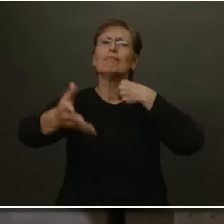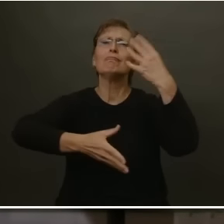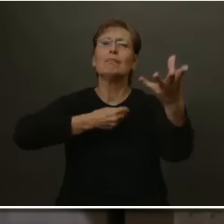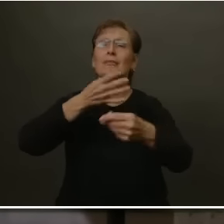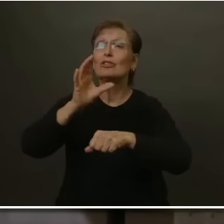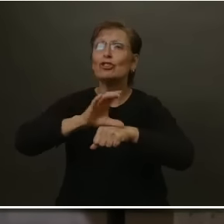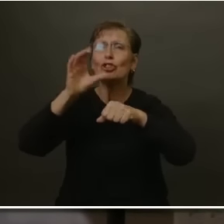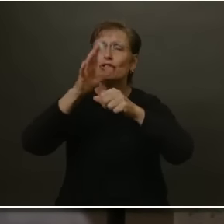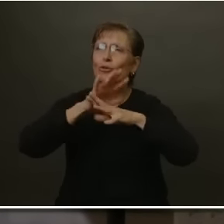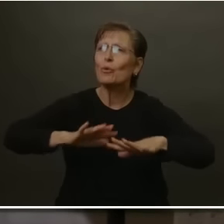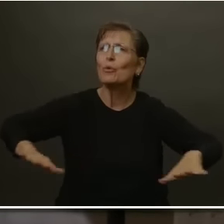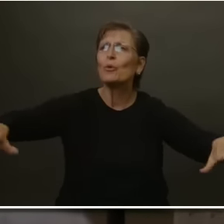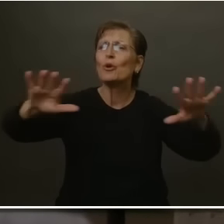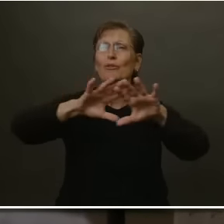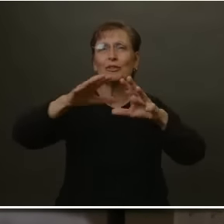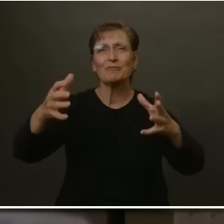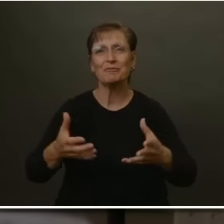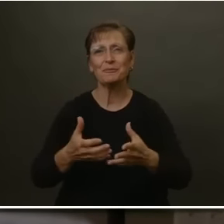baba gikwayang.